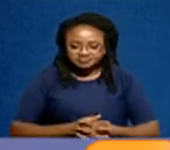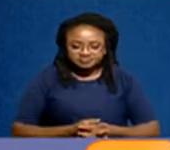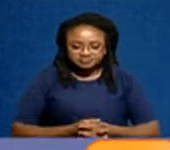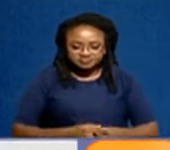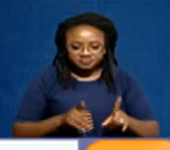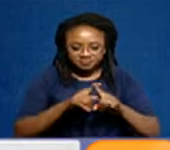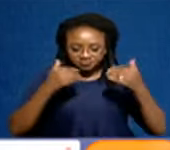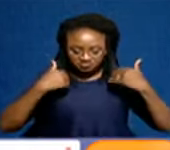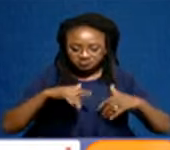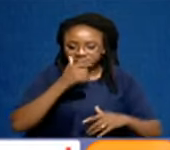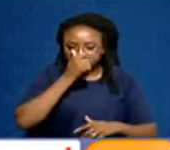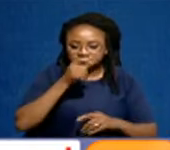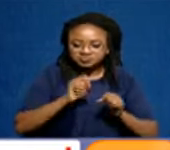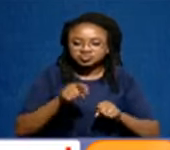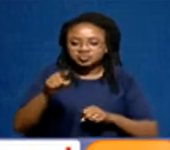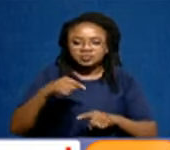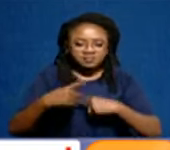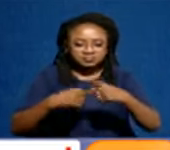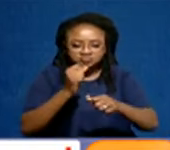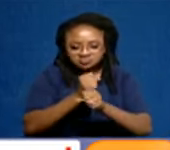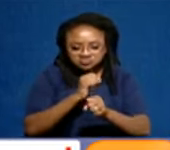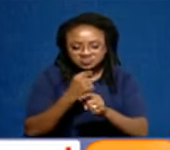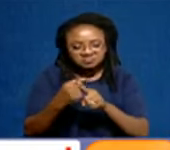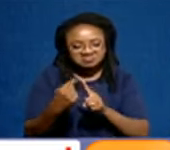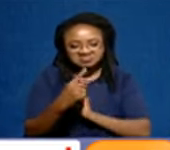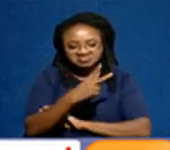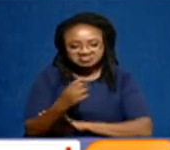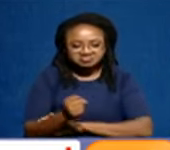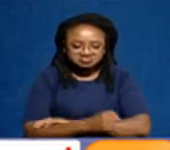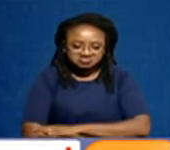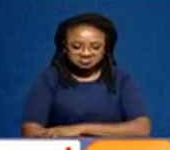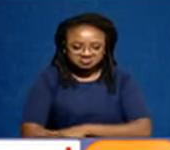I wish that we have this president for at least for 25 years.